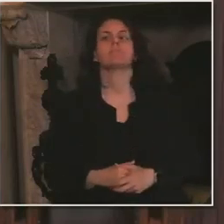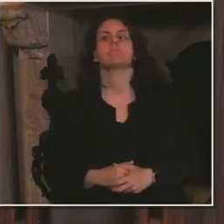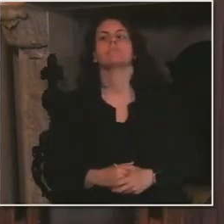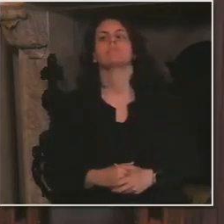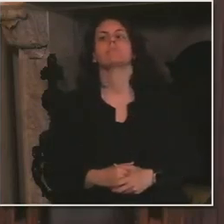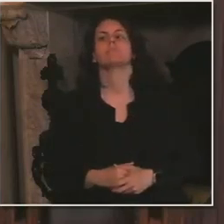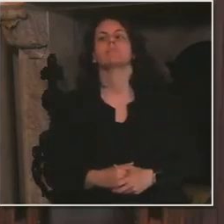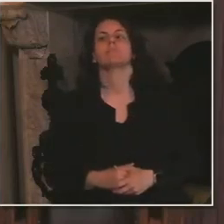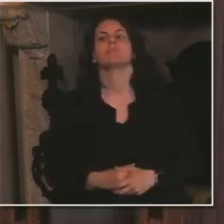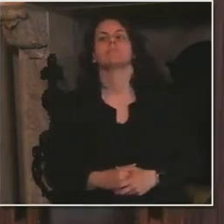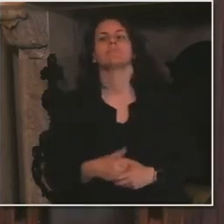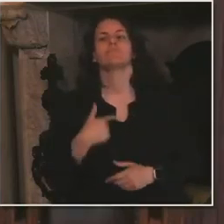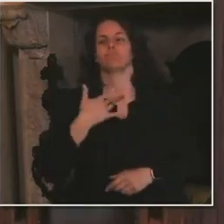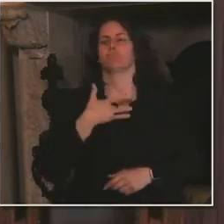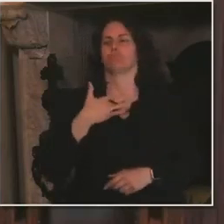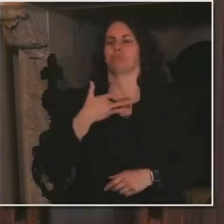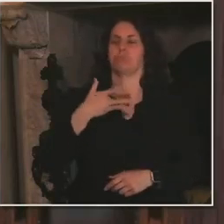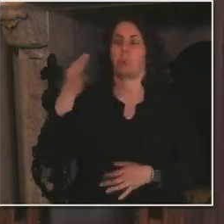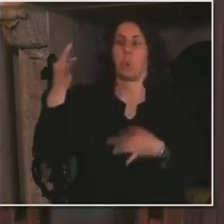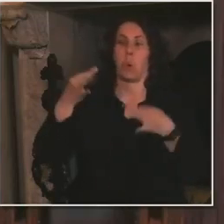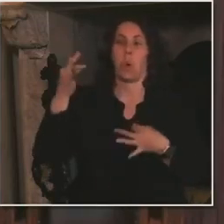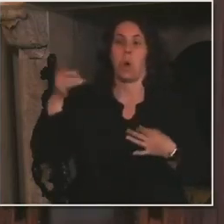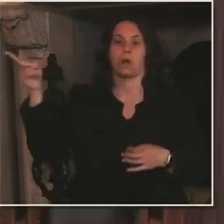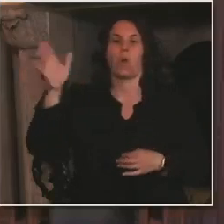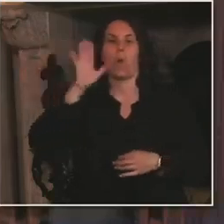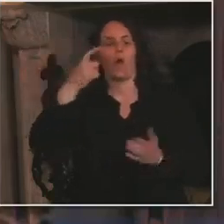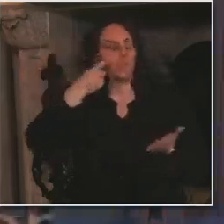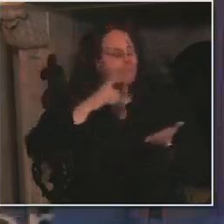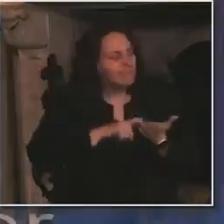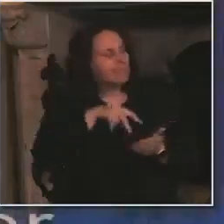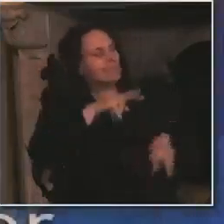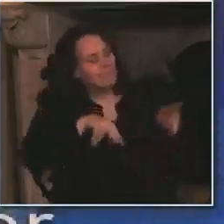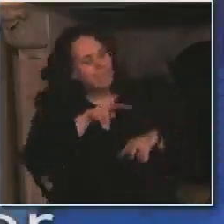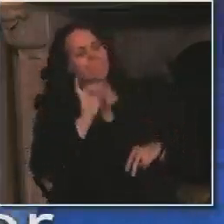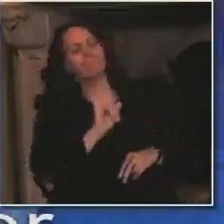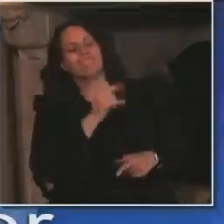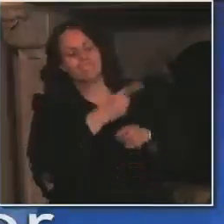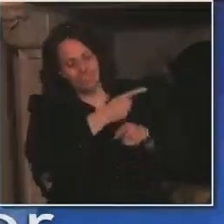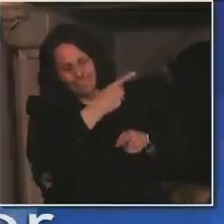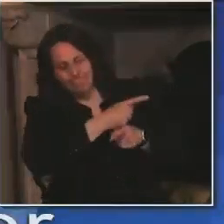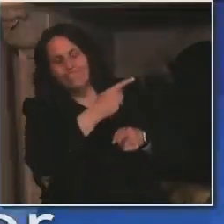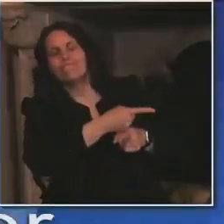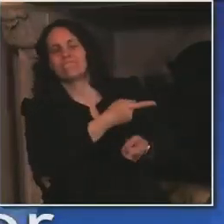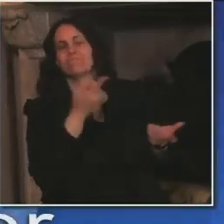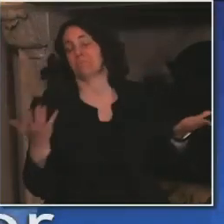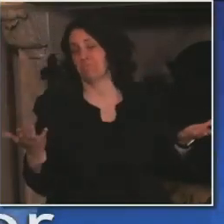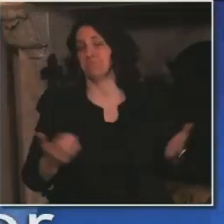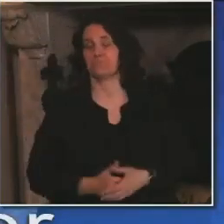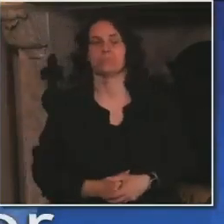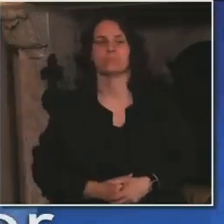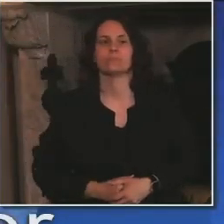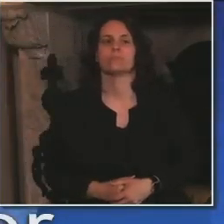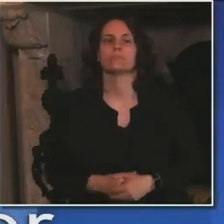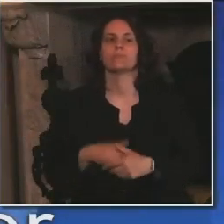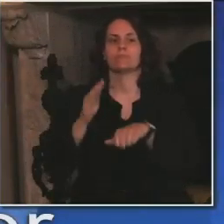the wisdom in our position. Thank you, Mark, for that. And now to Cammy